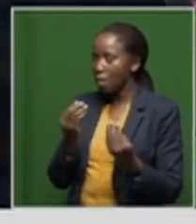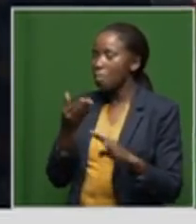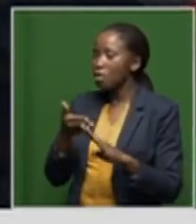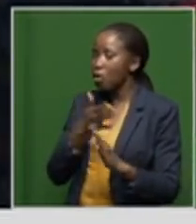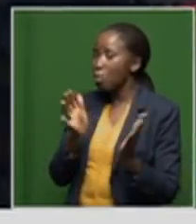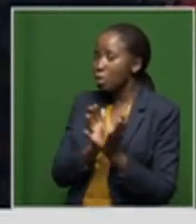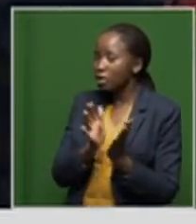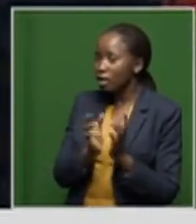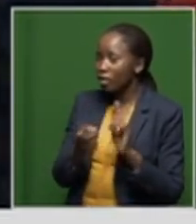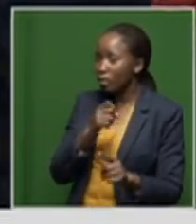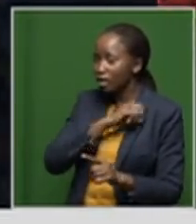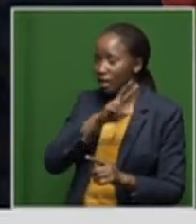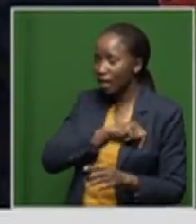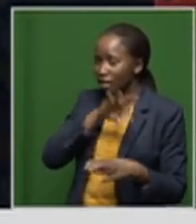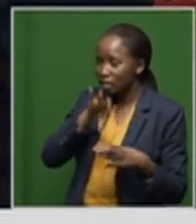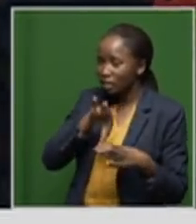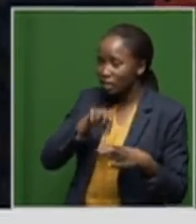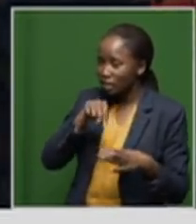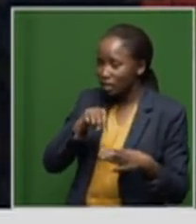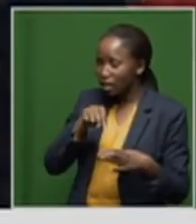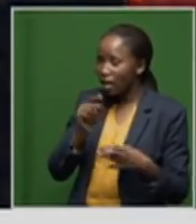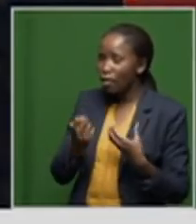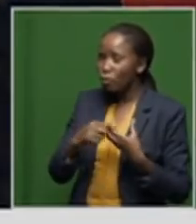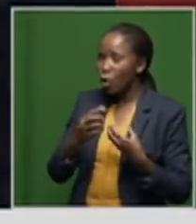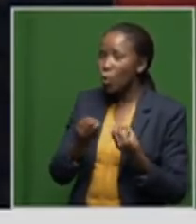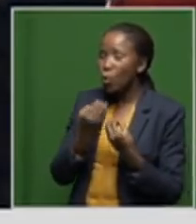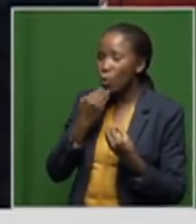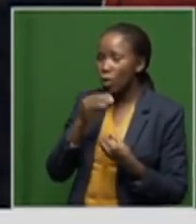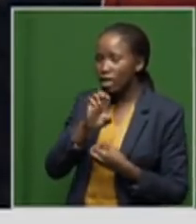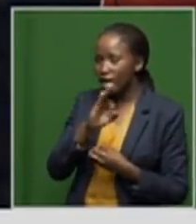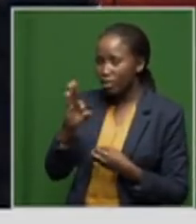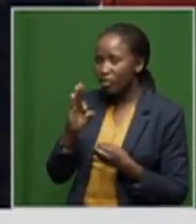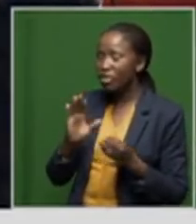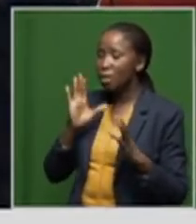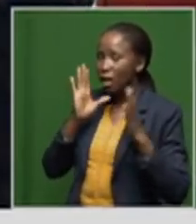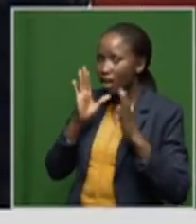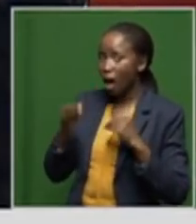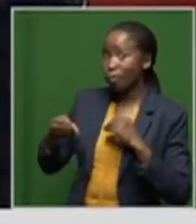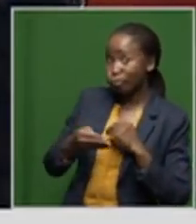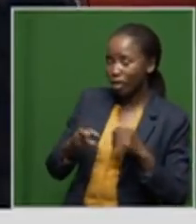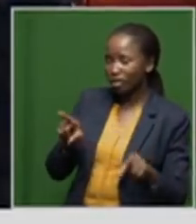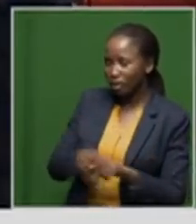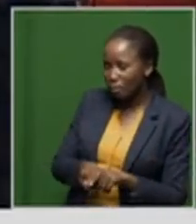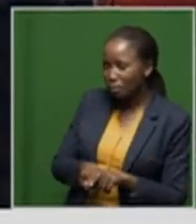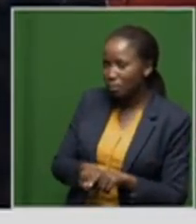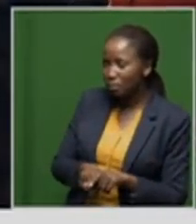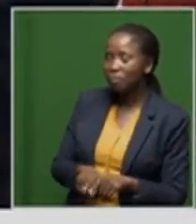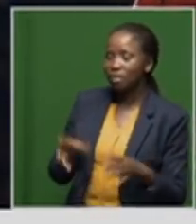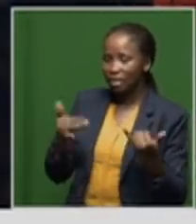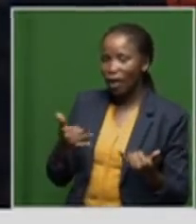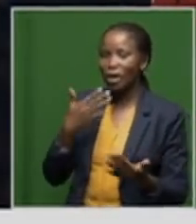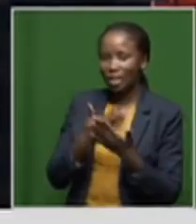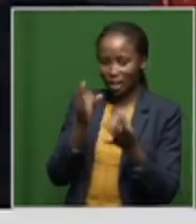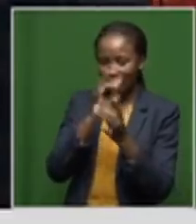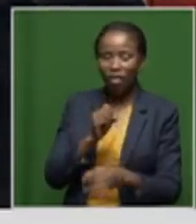at Nkandla, where he was joined by the when he was accompanying the EFF leader, Julius Malema. I'm going to give you